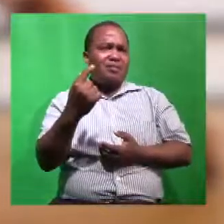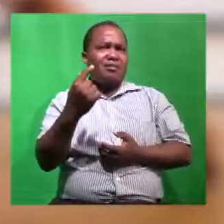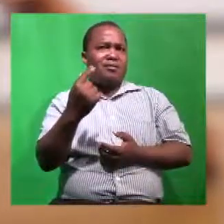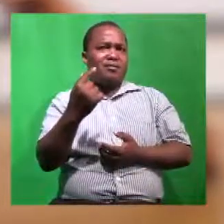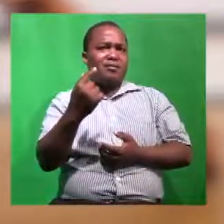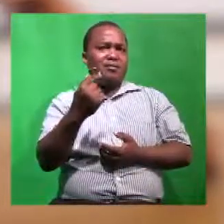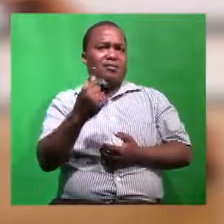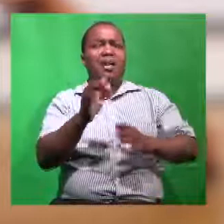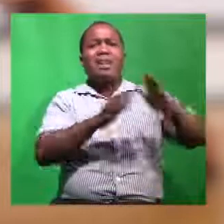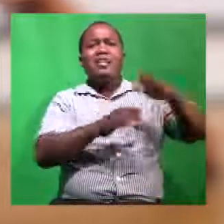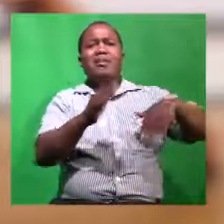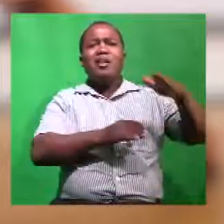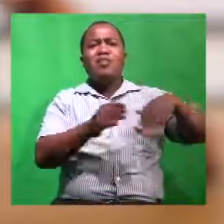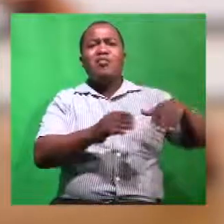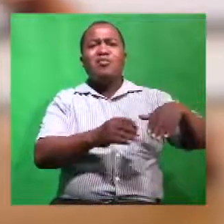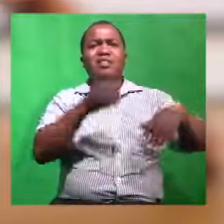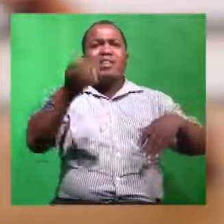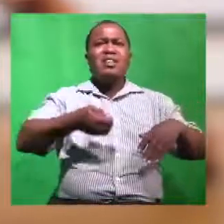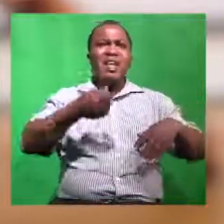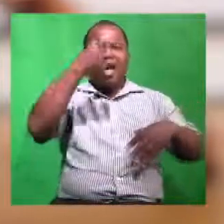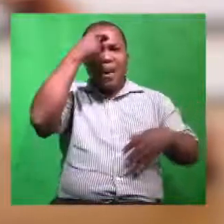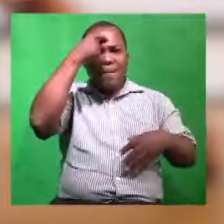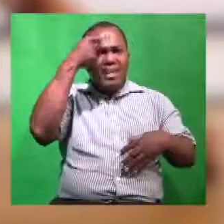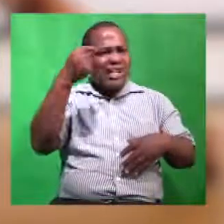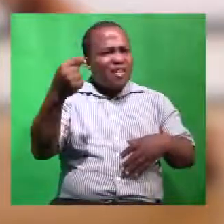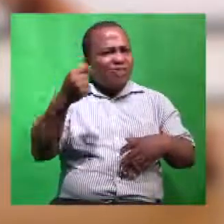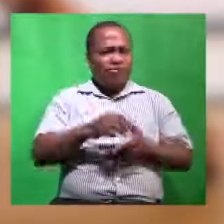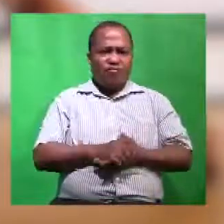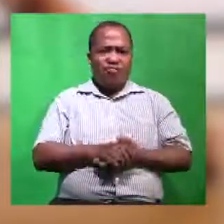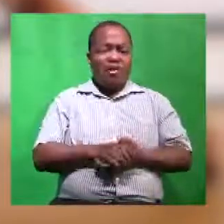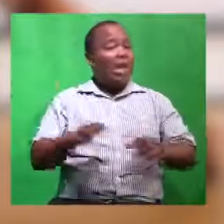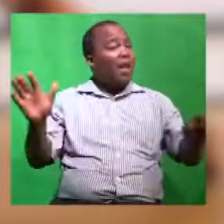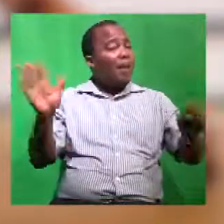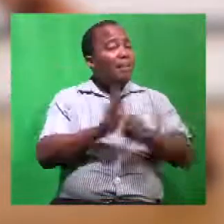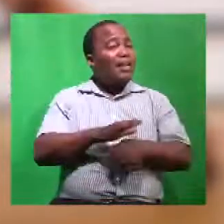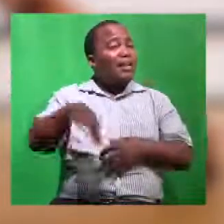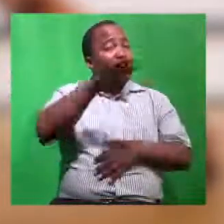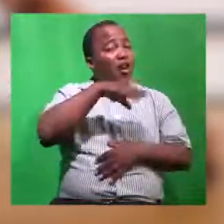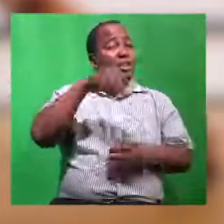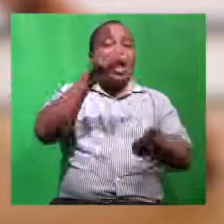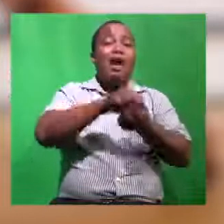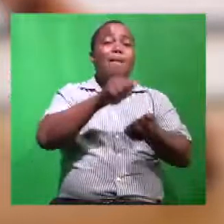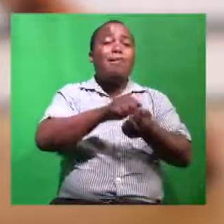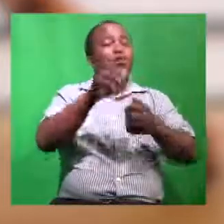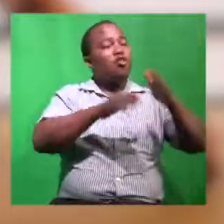traditionals, you can see some beliefs, and many others. Those are components of